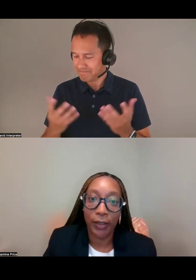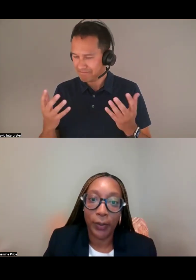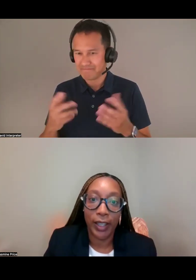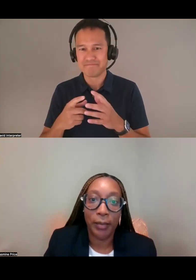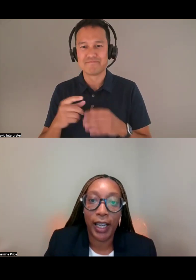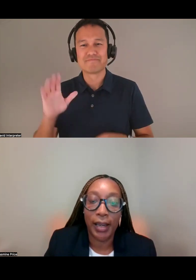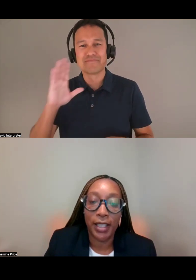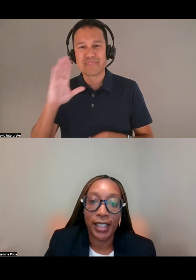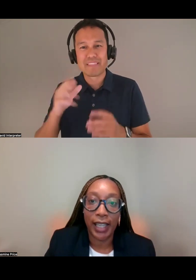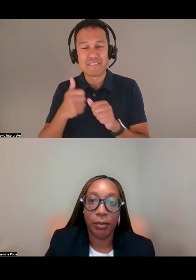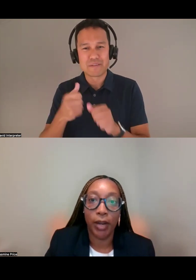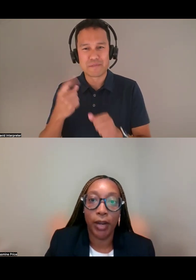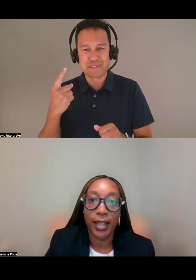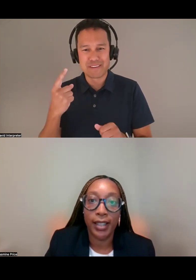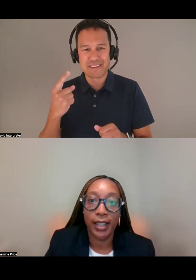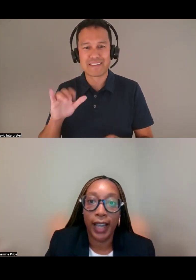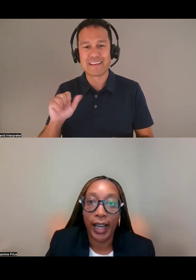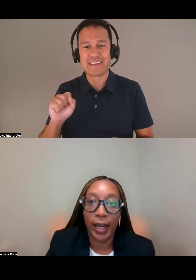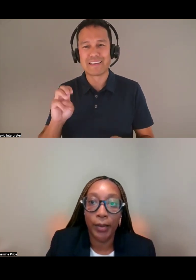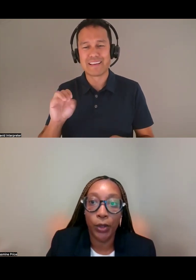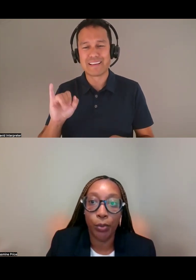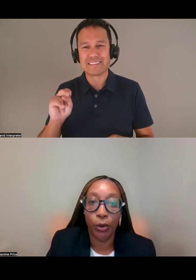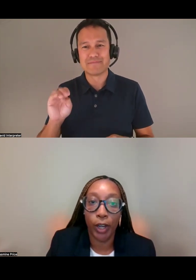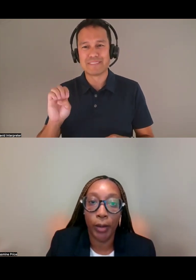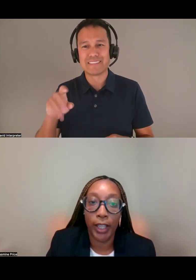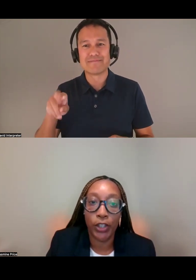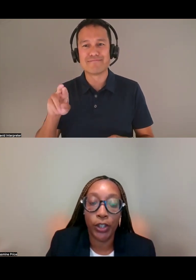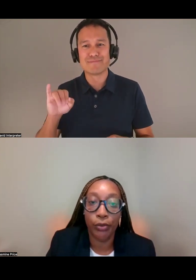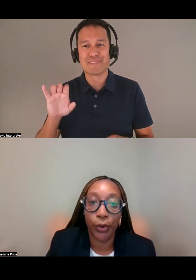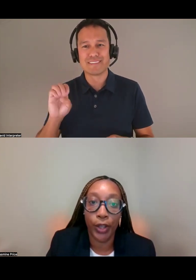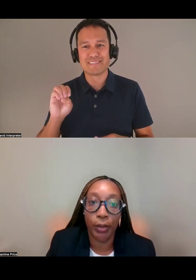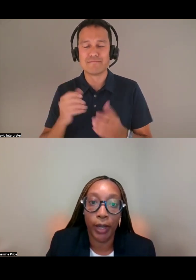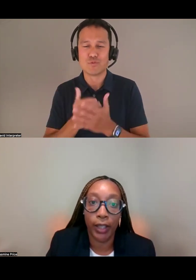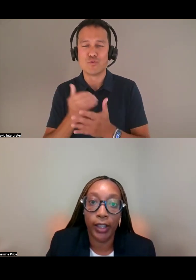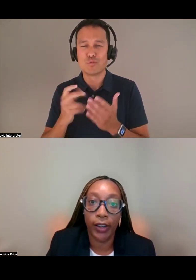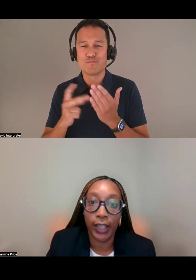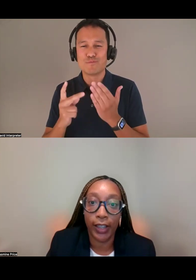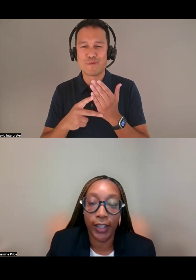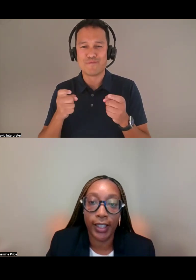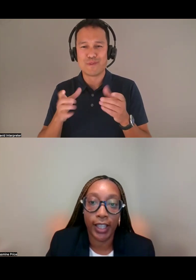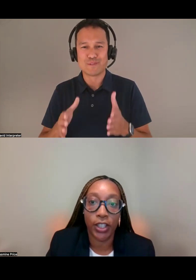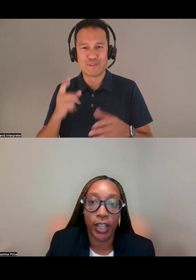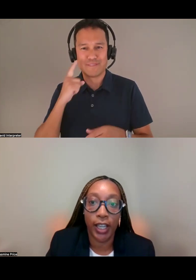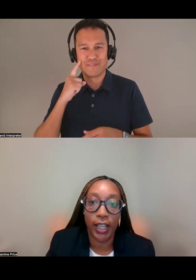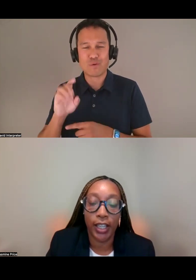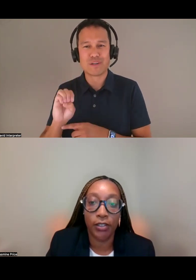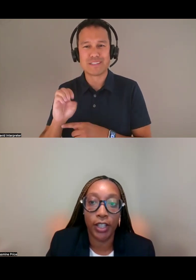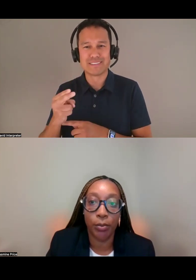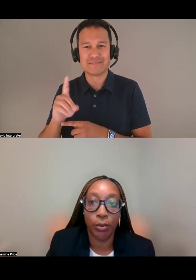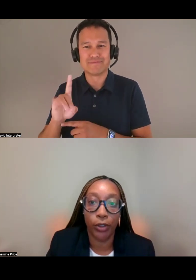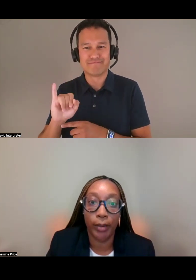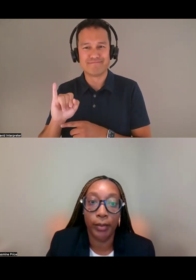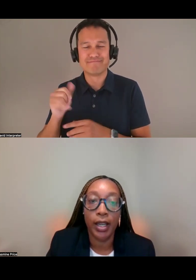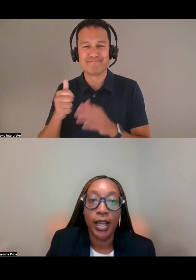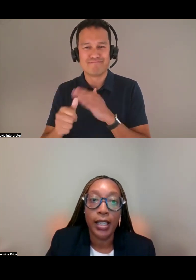Hello, everyone. My name is Yasmin Price, and I am the new program manager for the Maryland Early Hearing Detection and